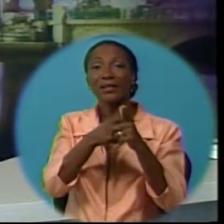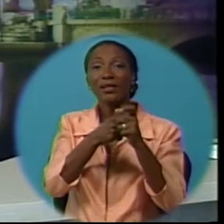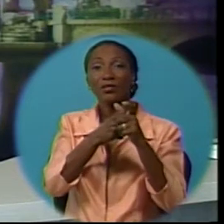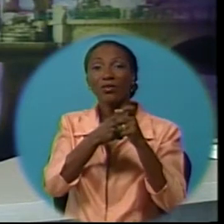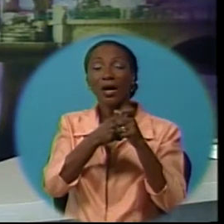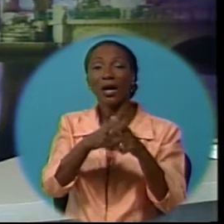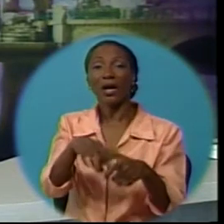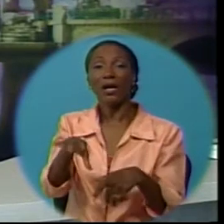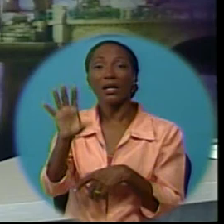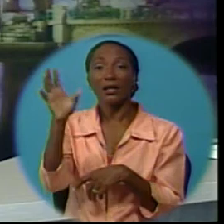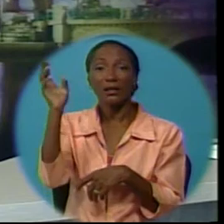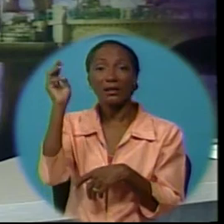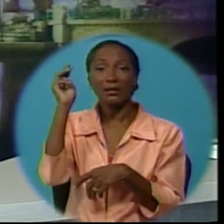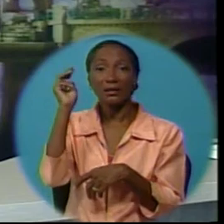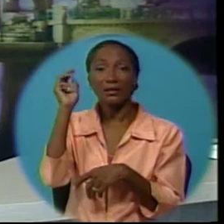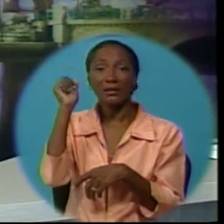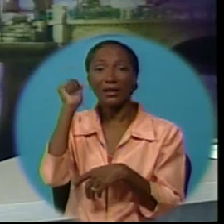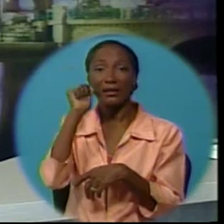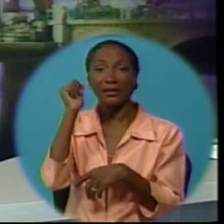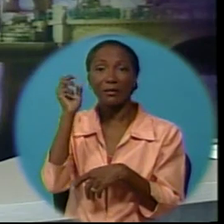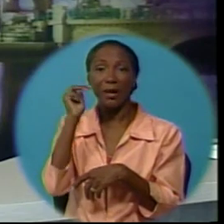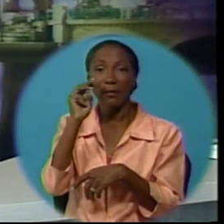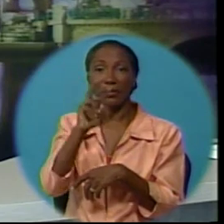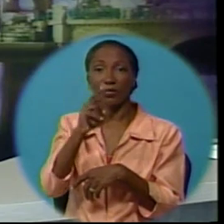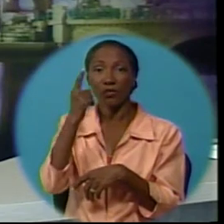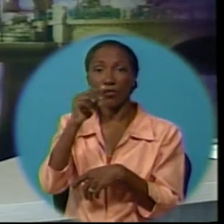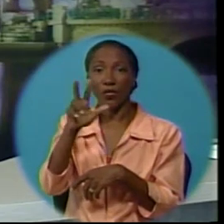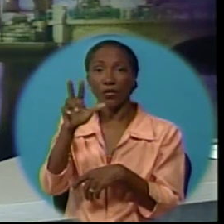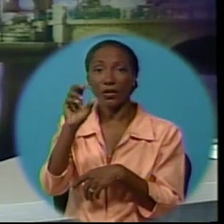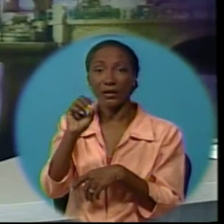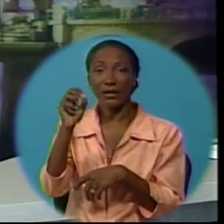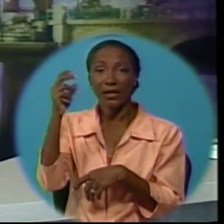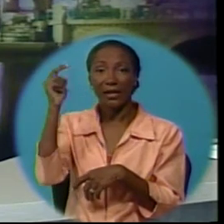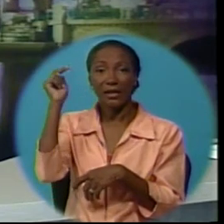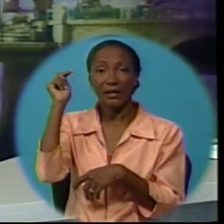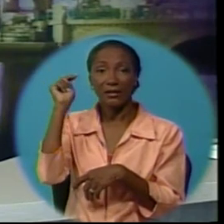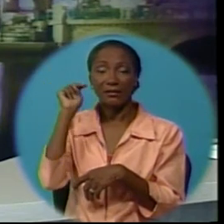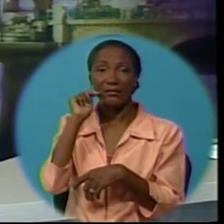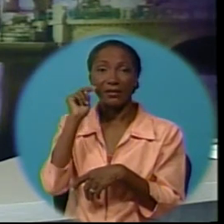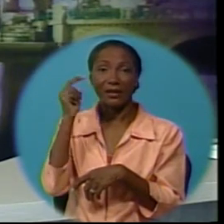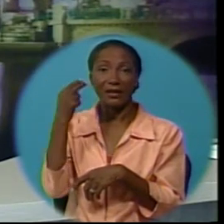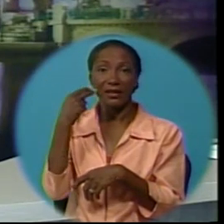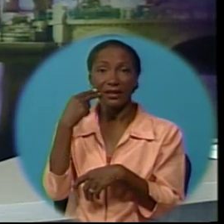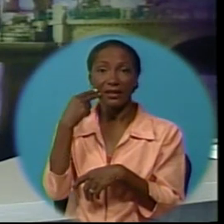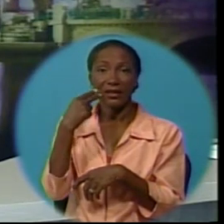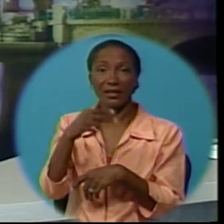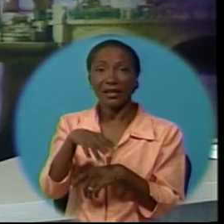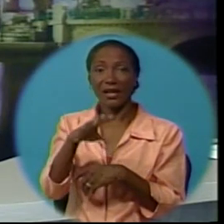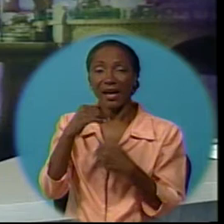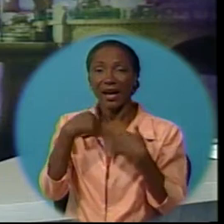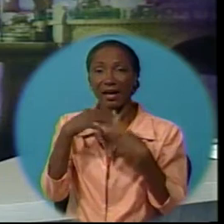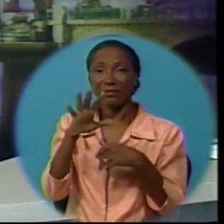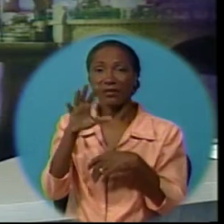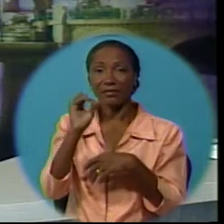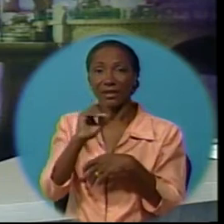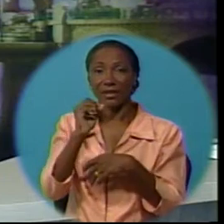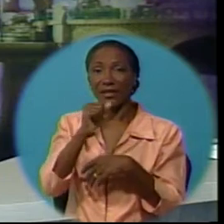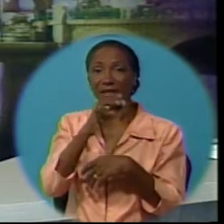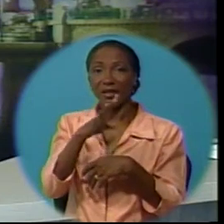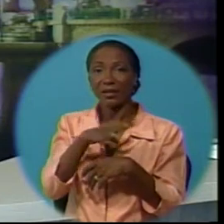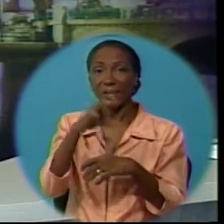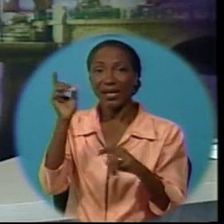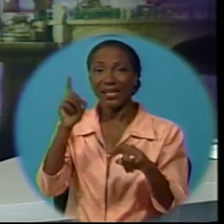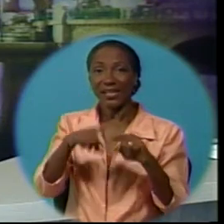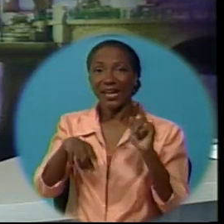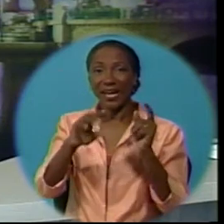Anisha Mohammed 2 for 30, while Nipuni Hasiki, she top scored with 50. Now, the Windies women cannot lose the format series